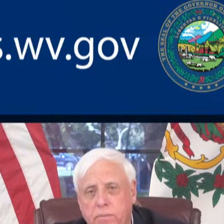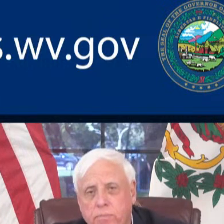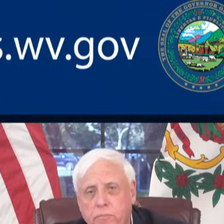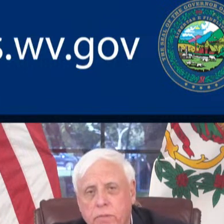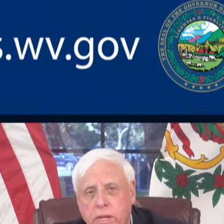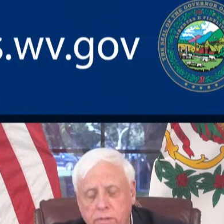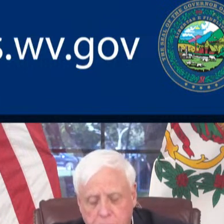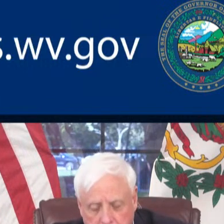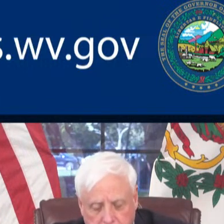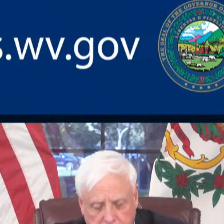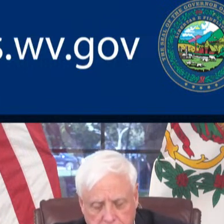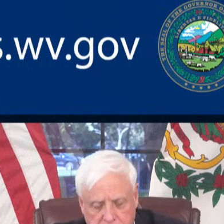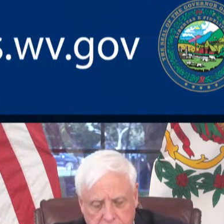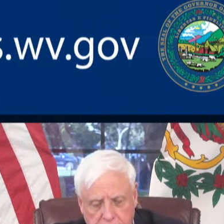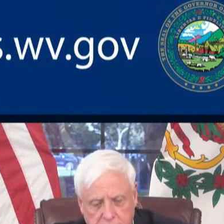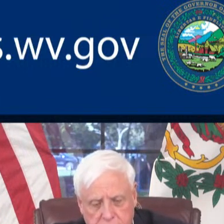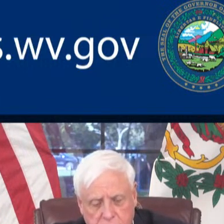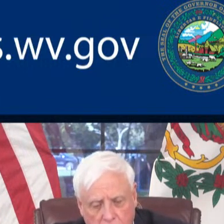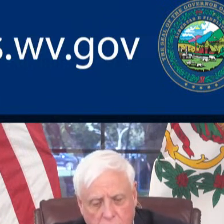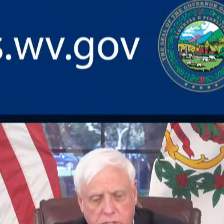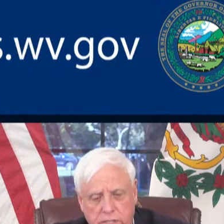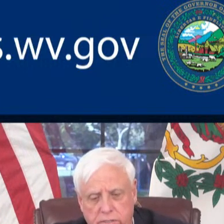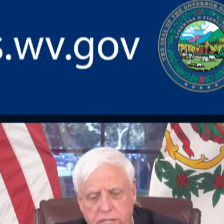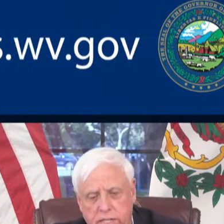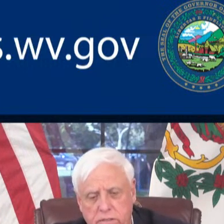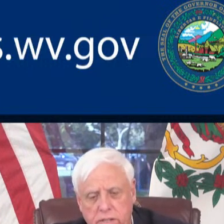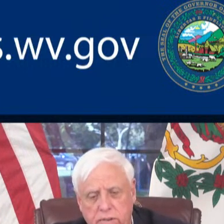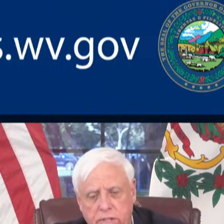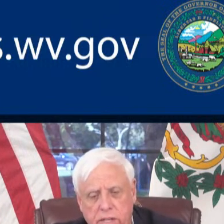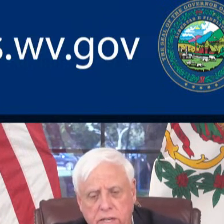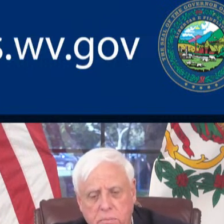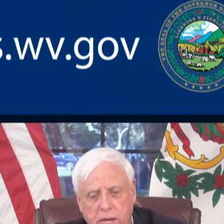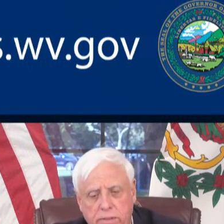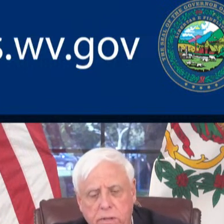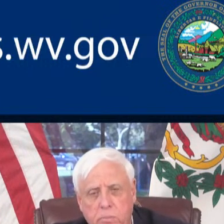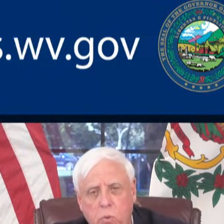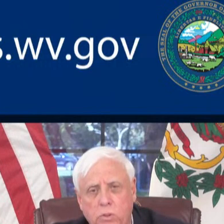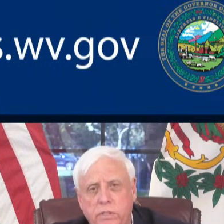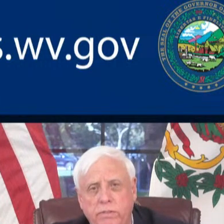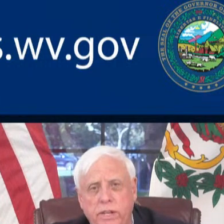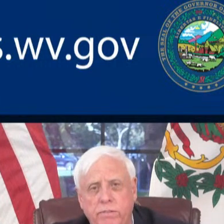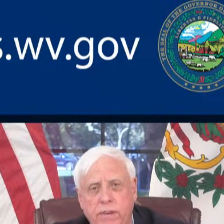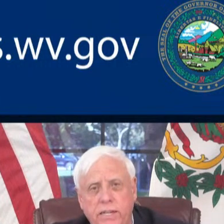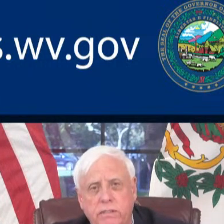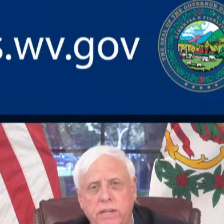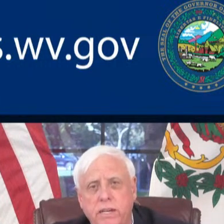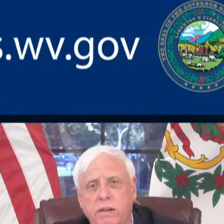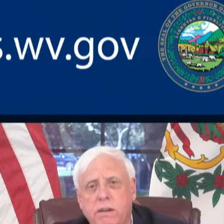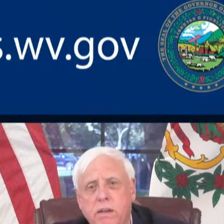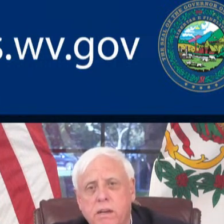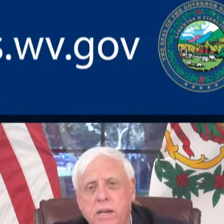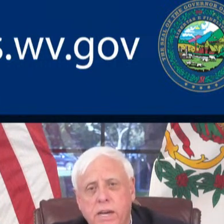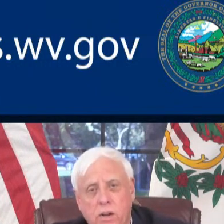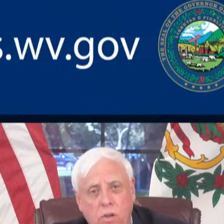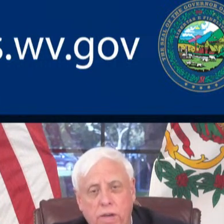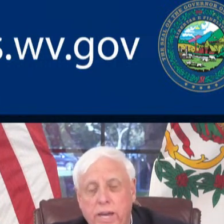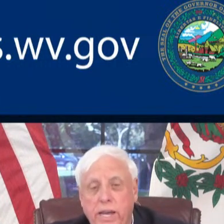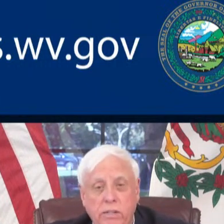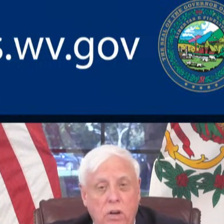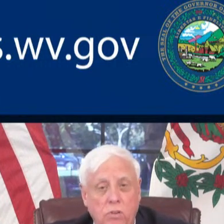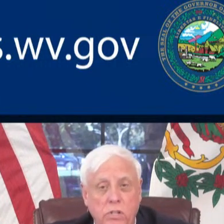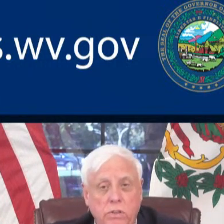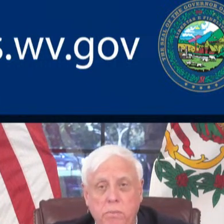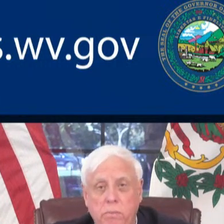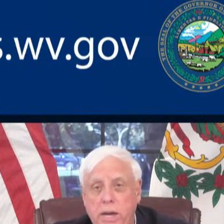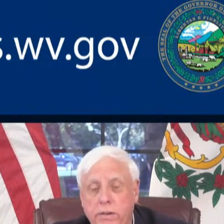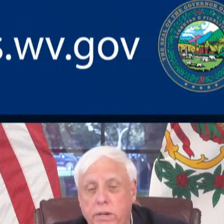speak to these kids and talk to these kids and everything about the importance of getting vaccinated and all that, and